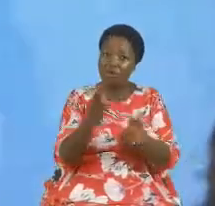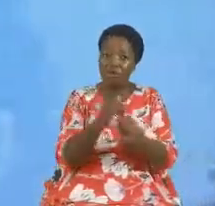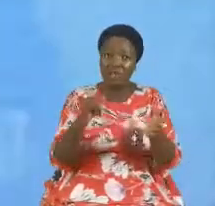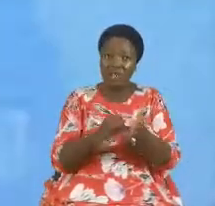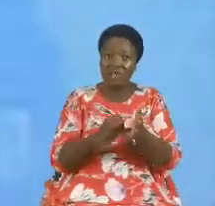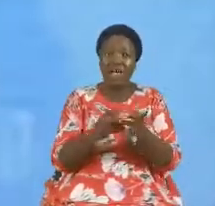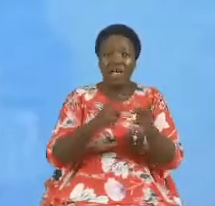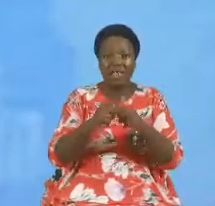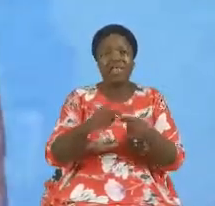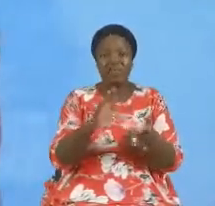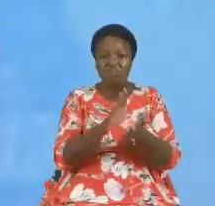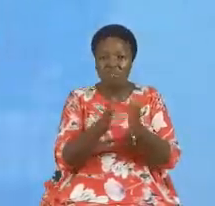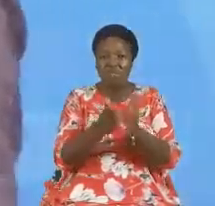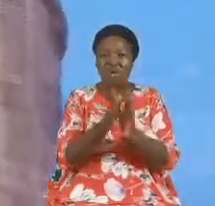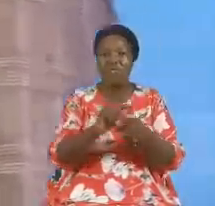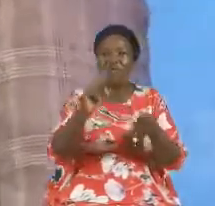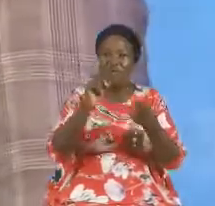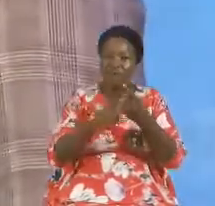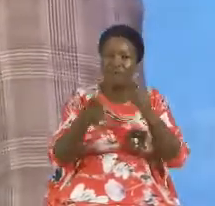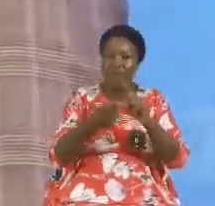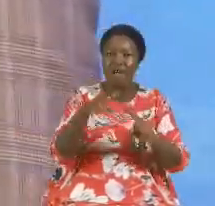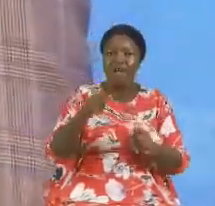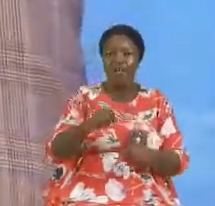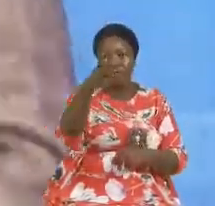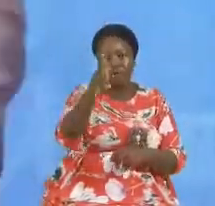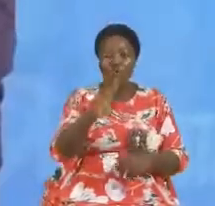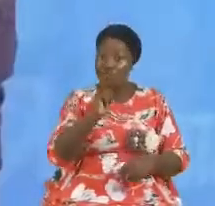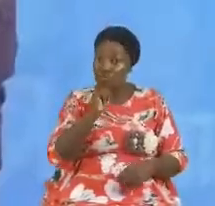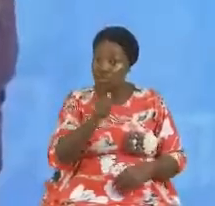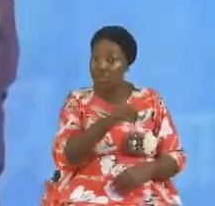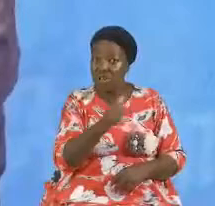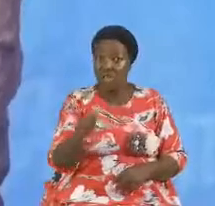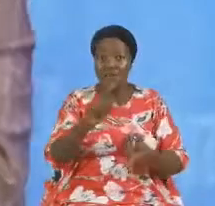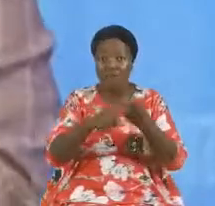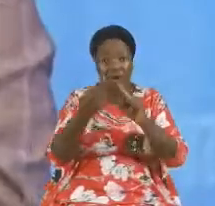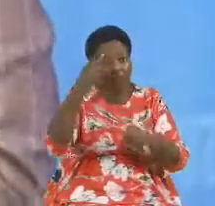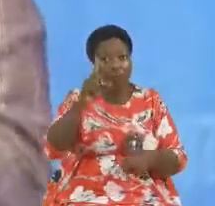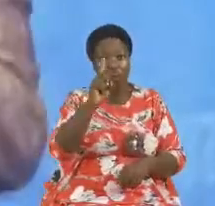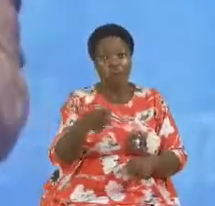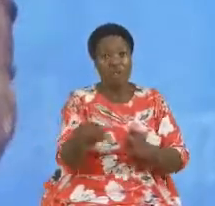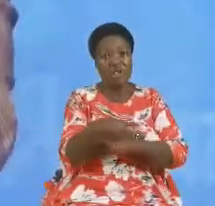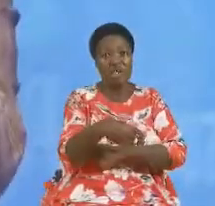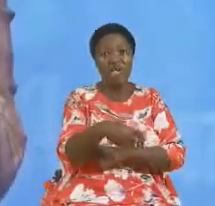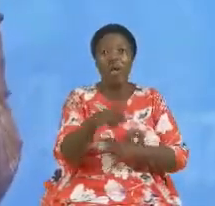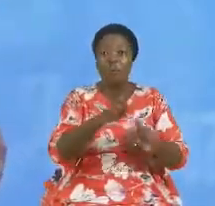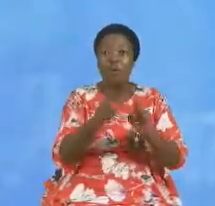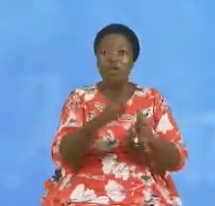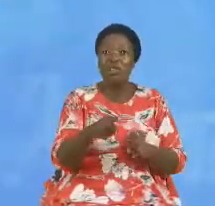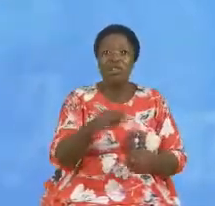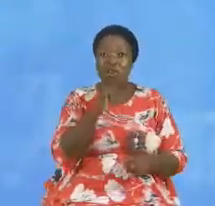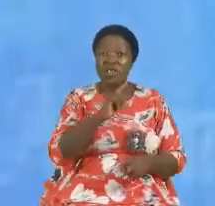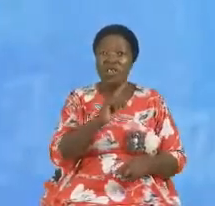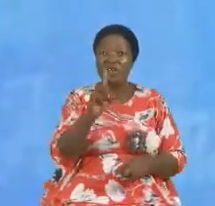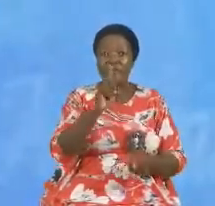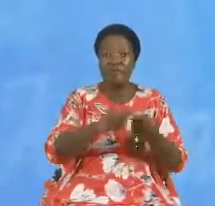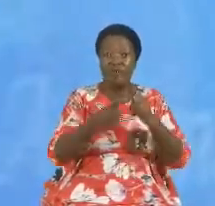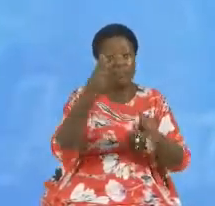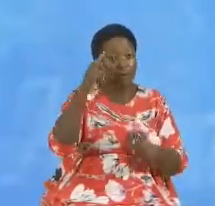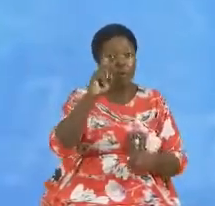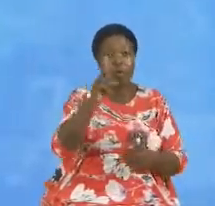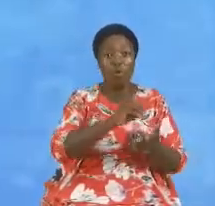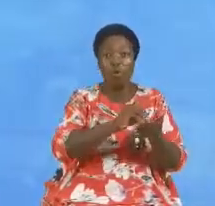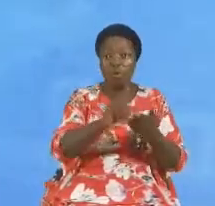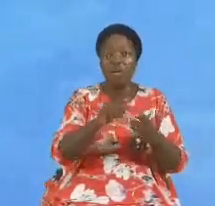like Abraham. Abraham got it and he became a friend of God. Not a friend for one